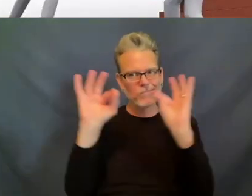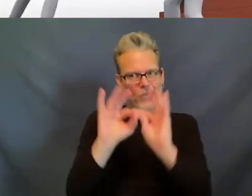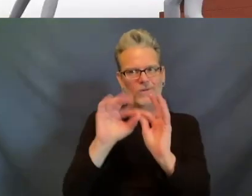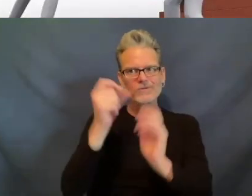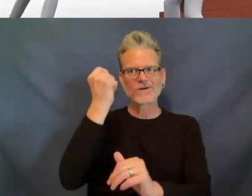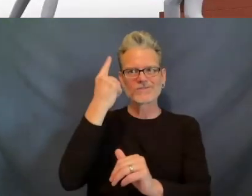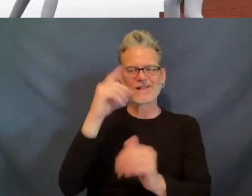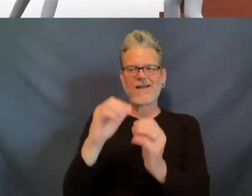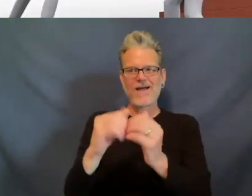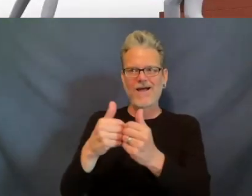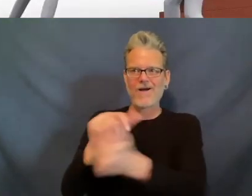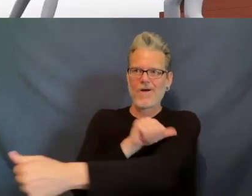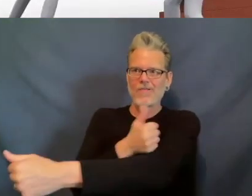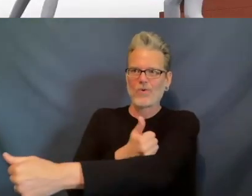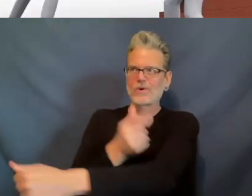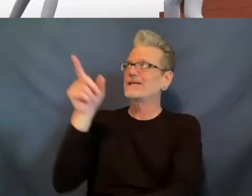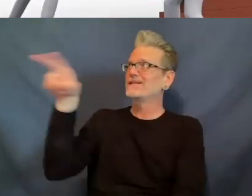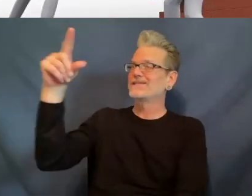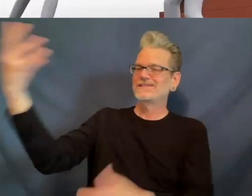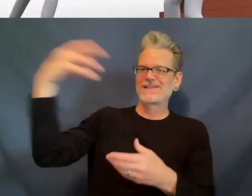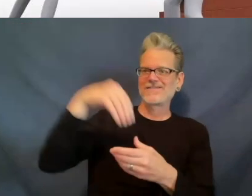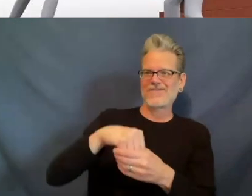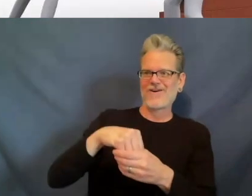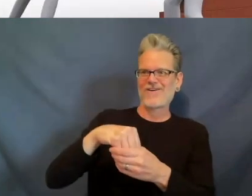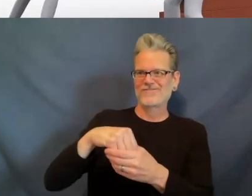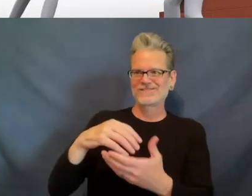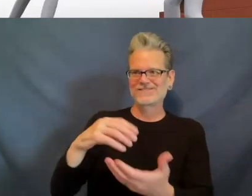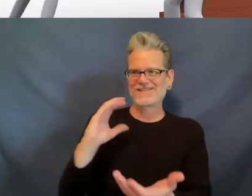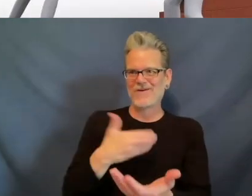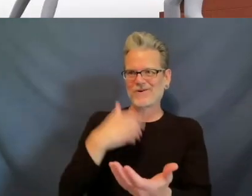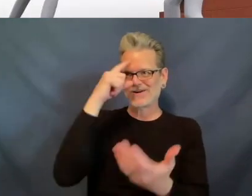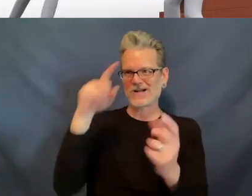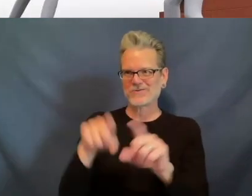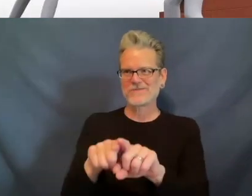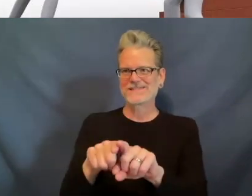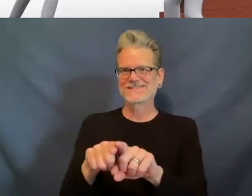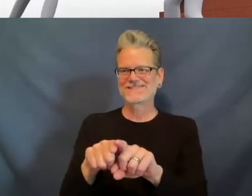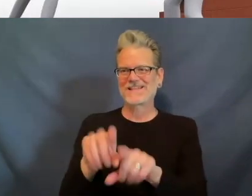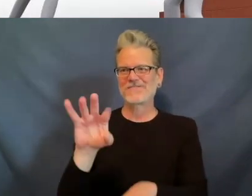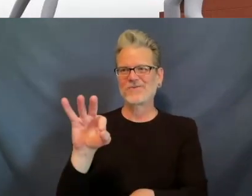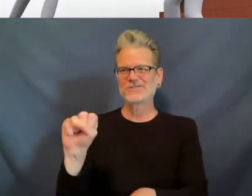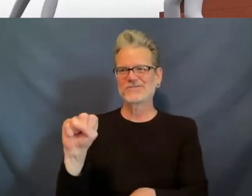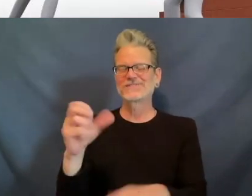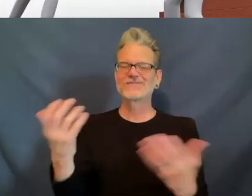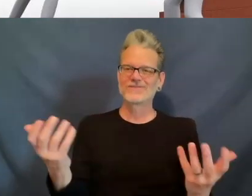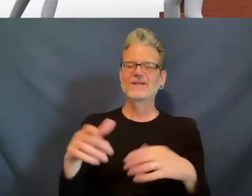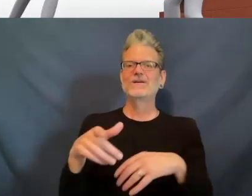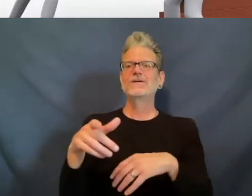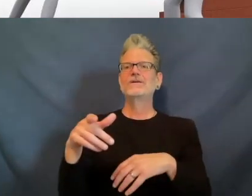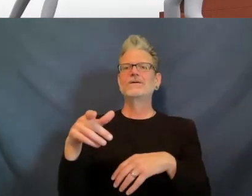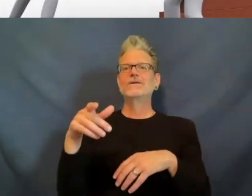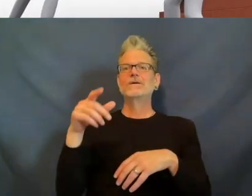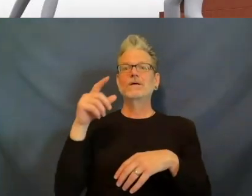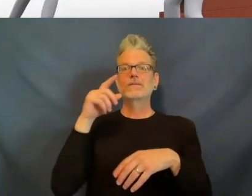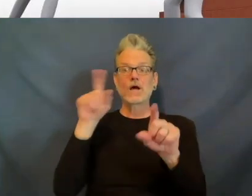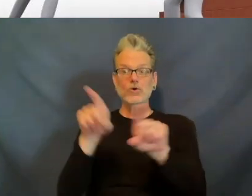how authorities play into our agreements here at the Forest Service. So the authority, you know, like we mentioned before, we